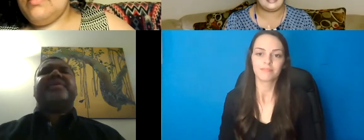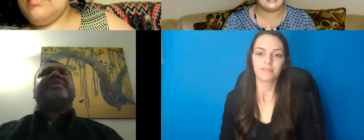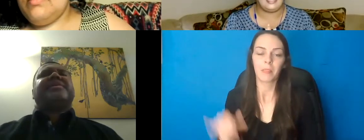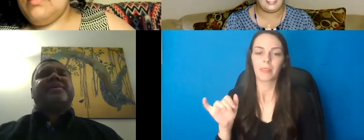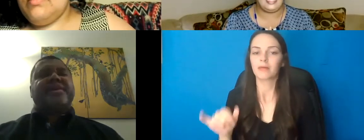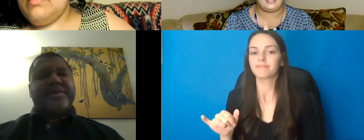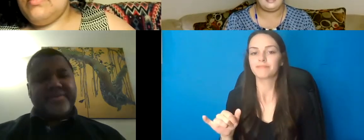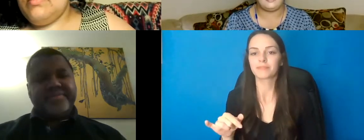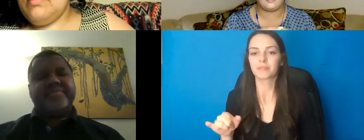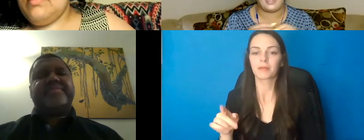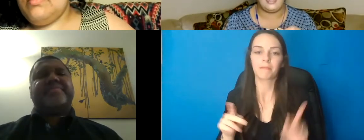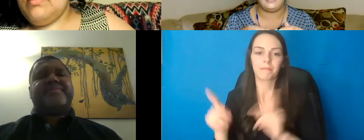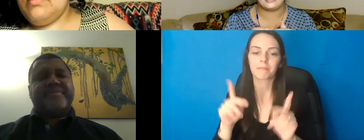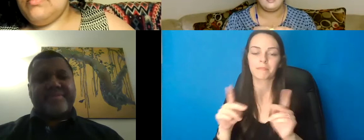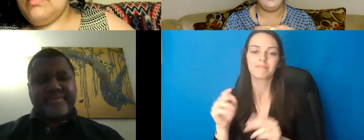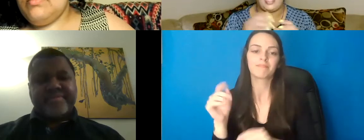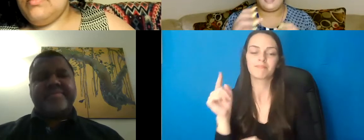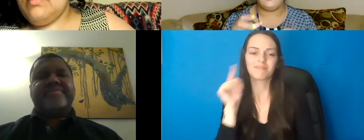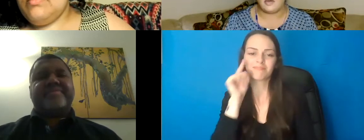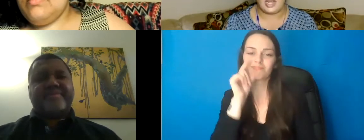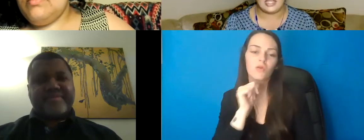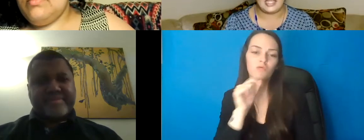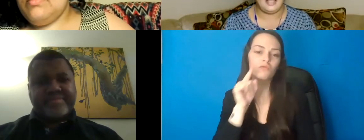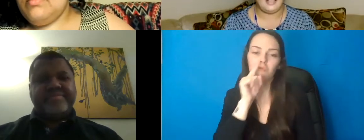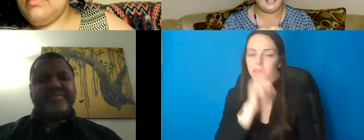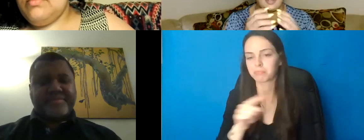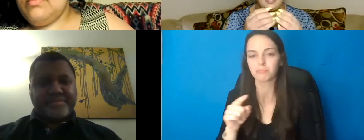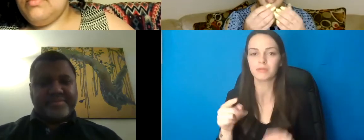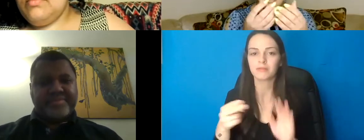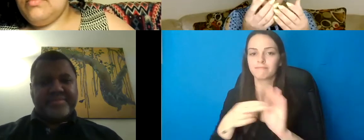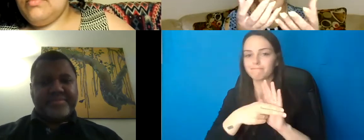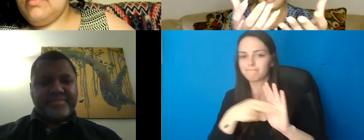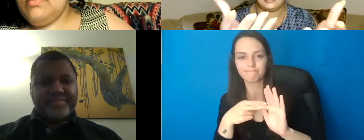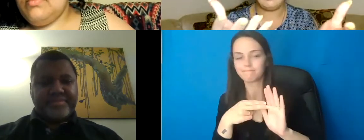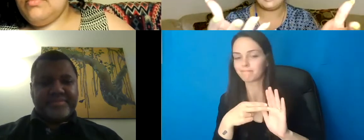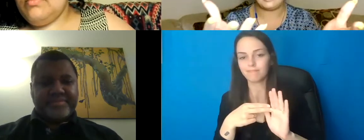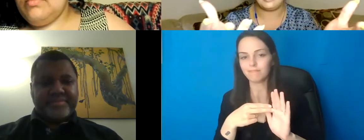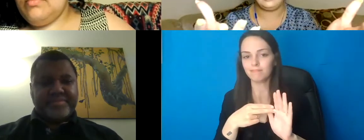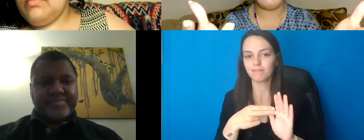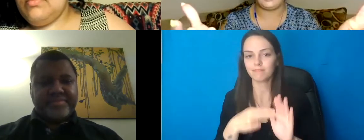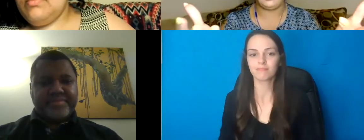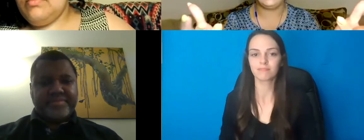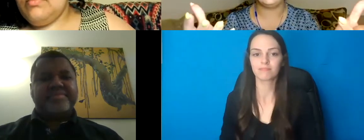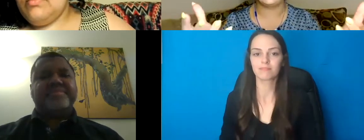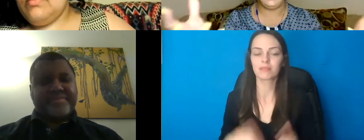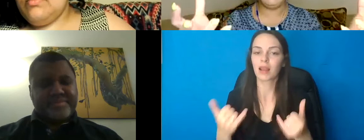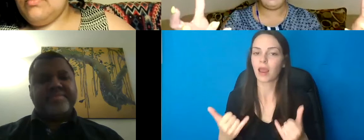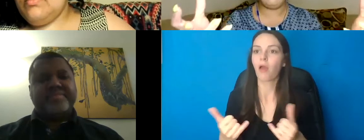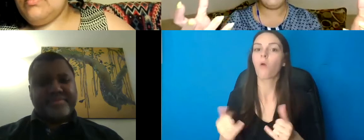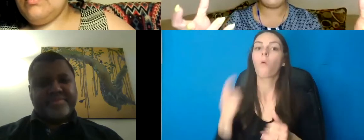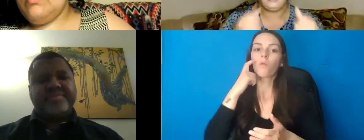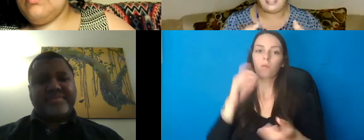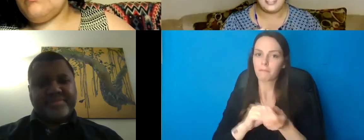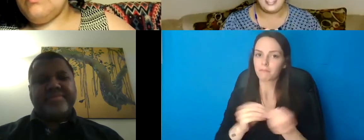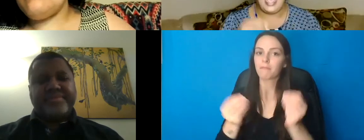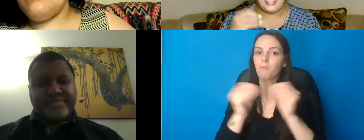that they think that they have this power over us, and they're starting to see that power slip slightly from their hands. and they've never had